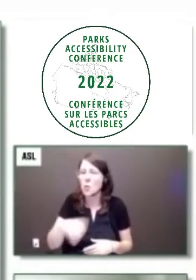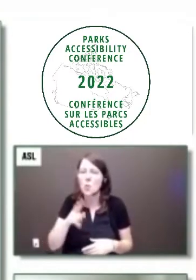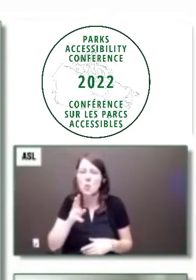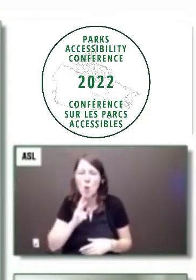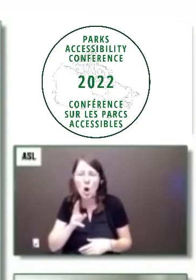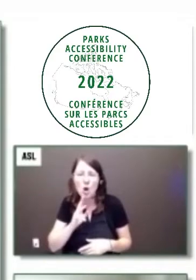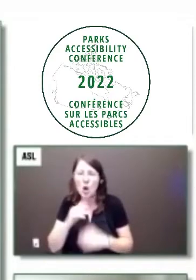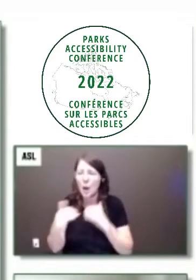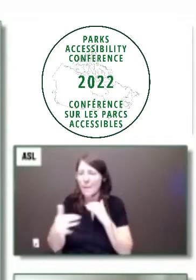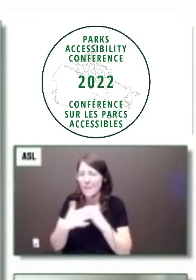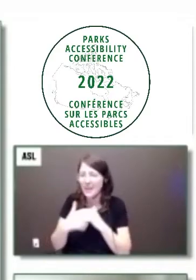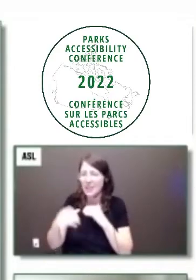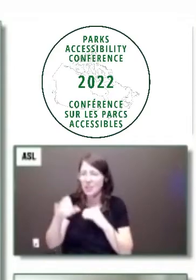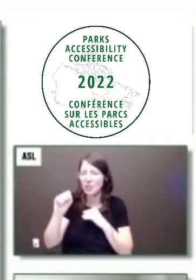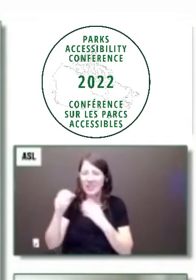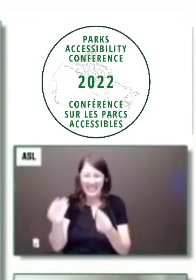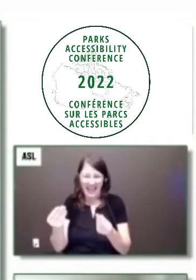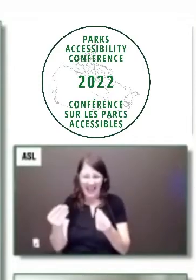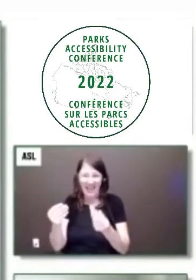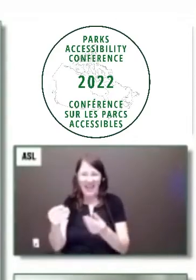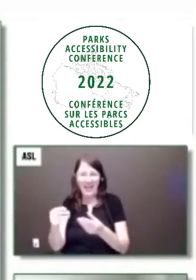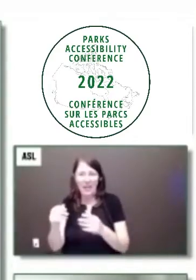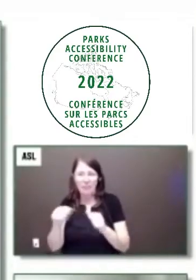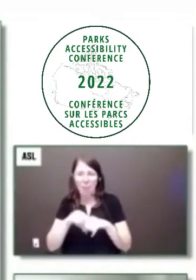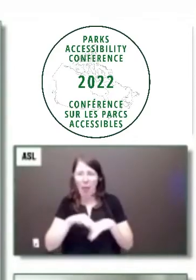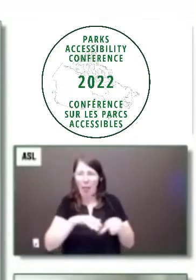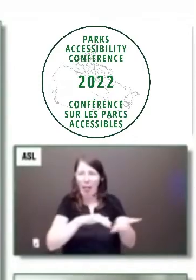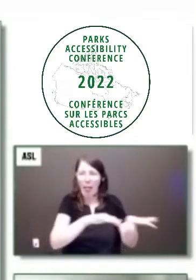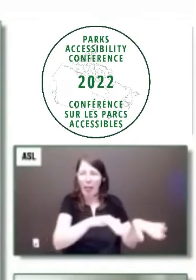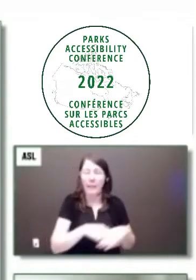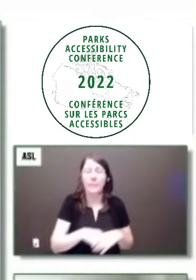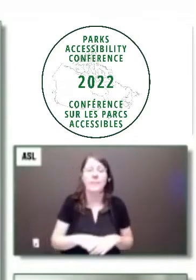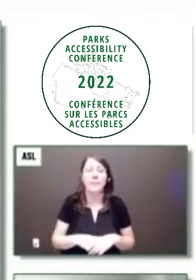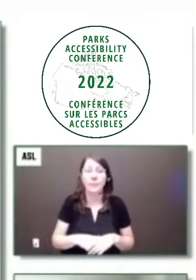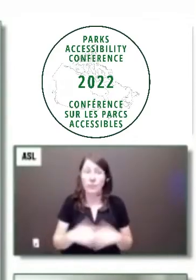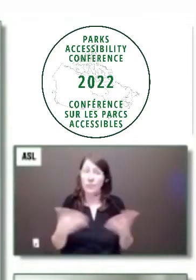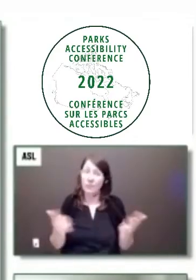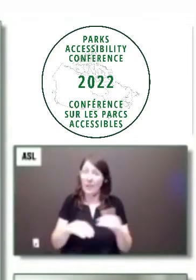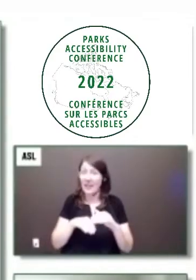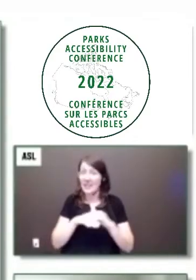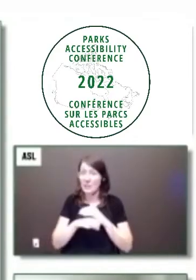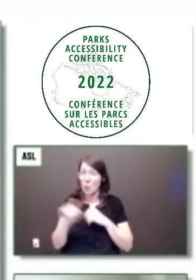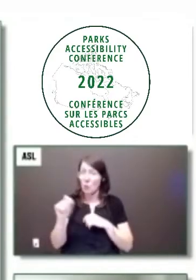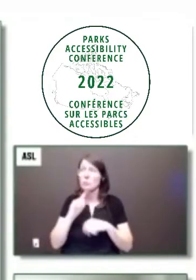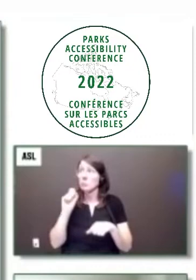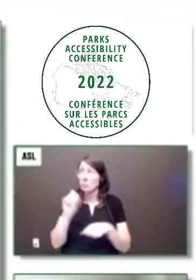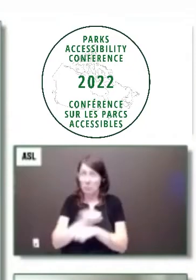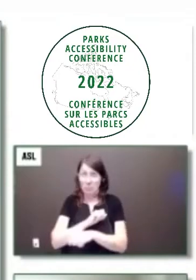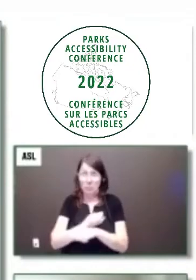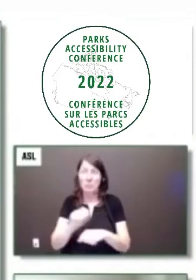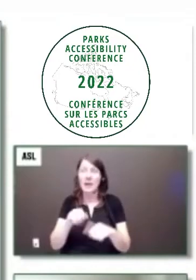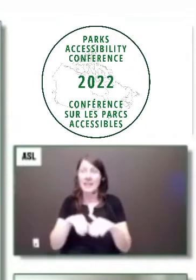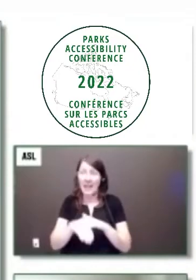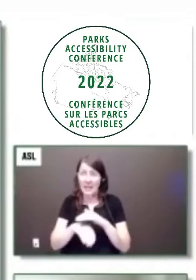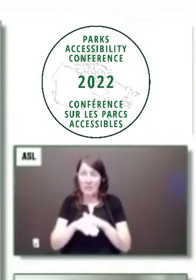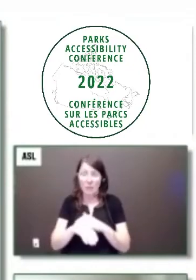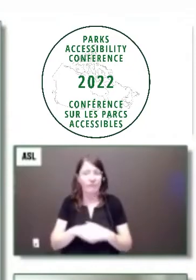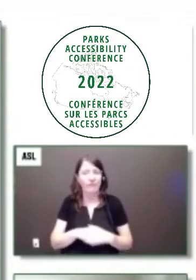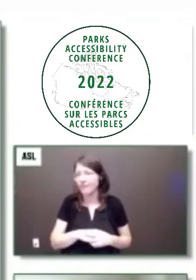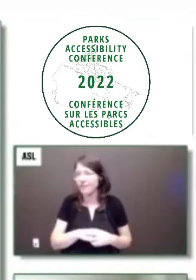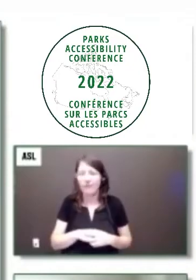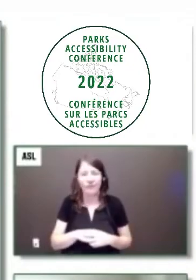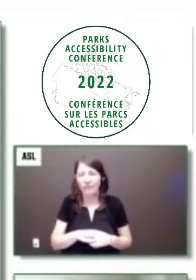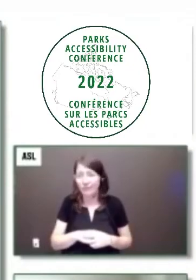So, accessible washrooms are not actually accessible. However, disabled people deserve to be able to leave their houses and live a